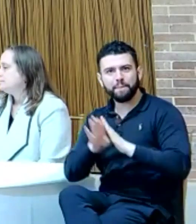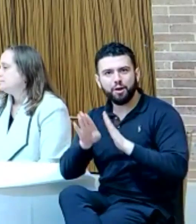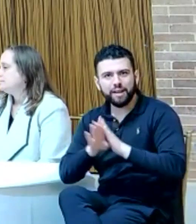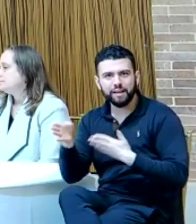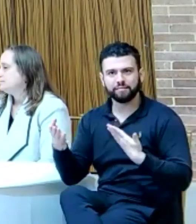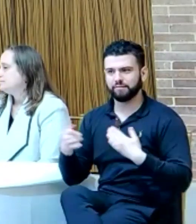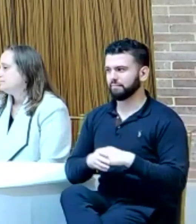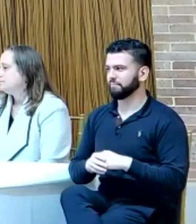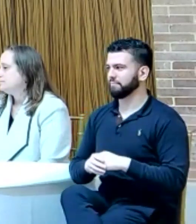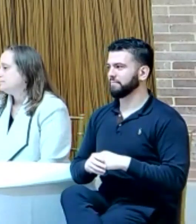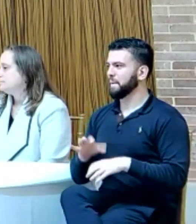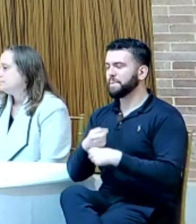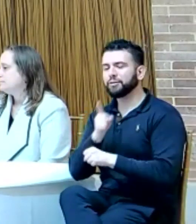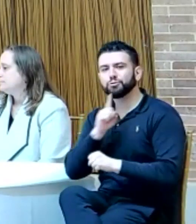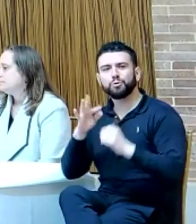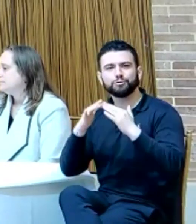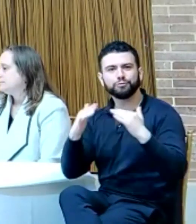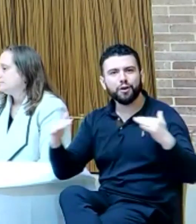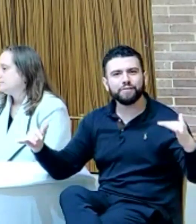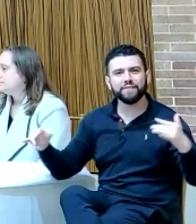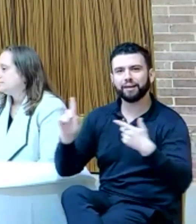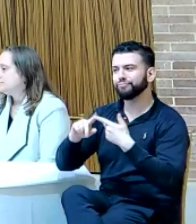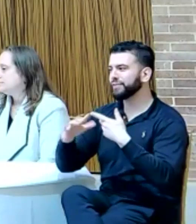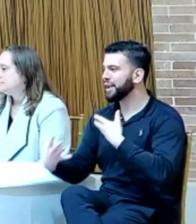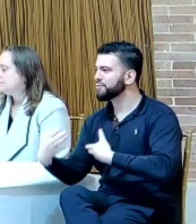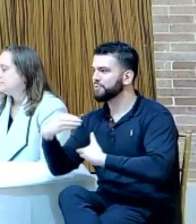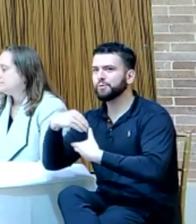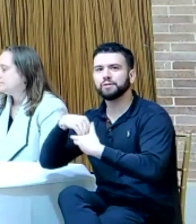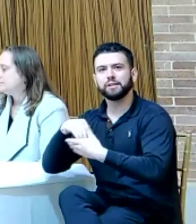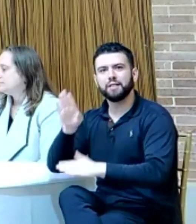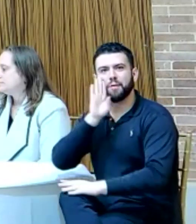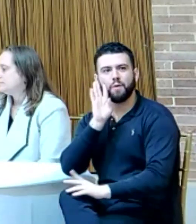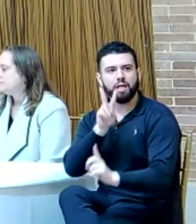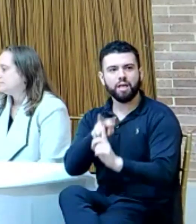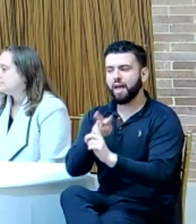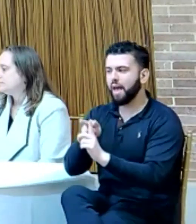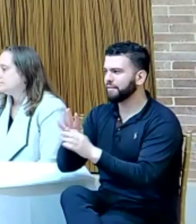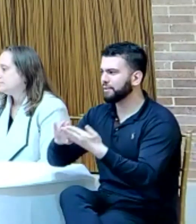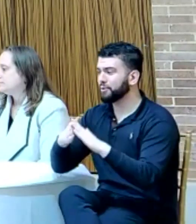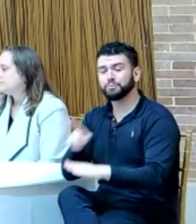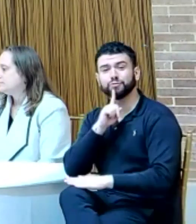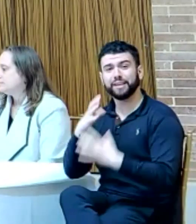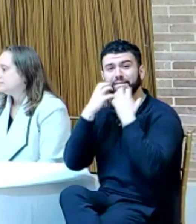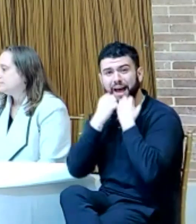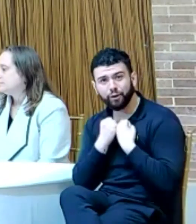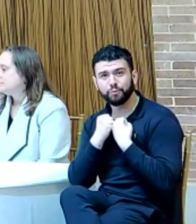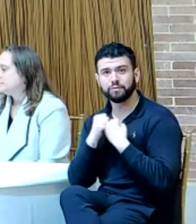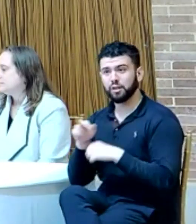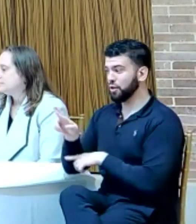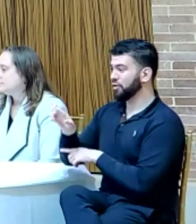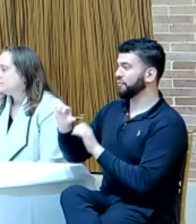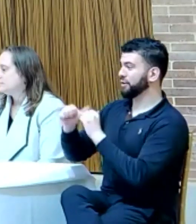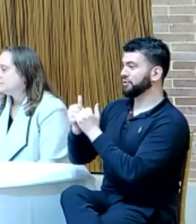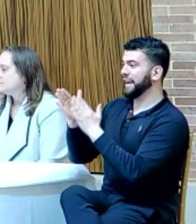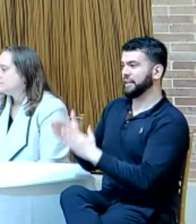make diversifying and adding inclusivity to to communities was a real value they were realizing as Realtors and as members of